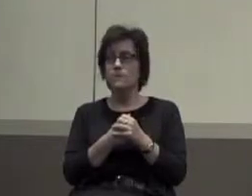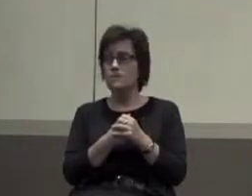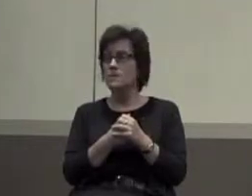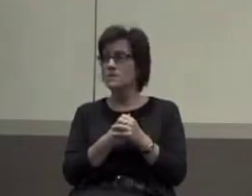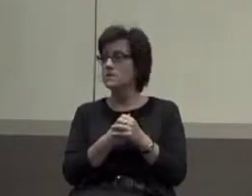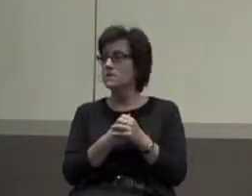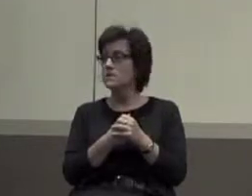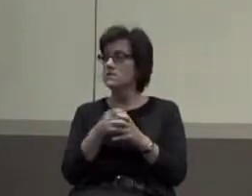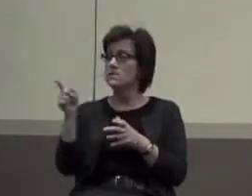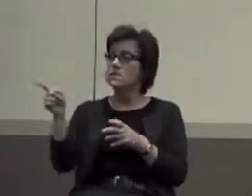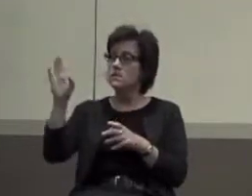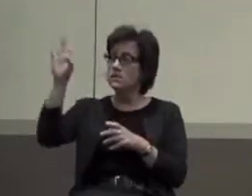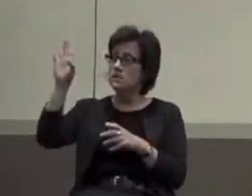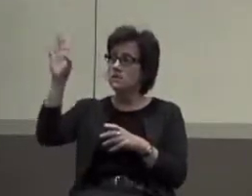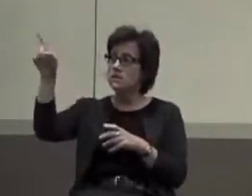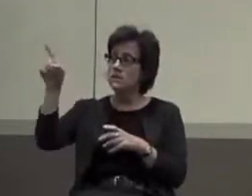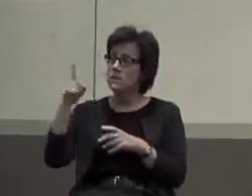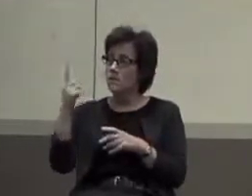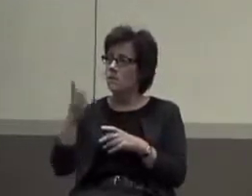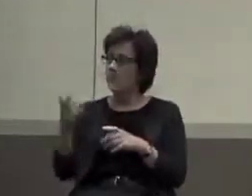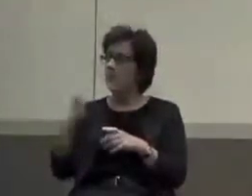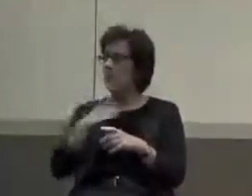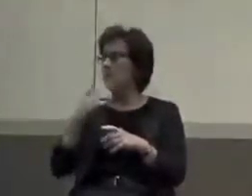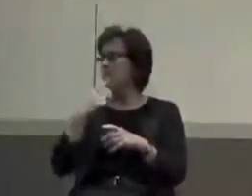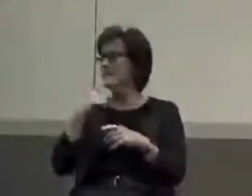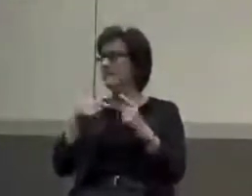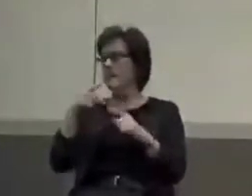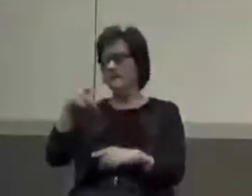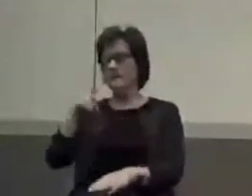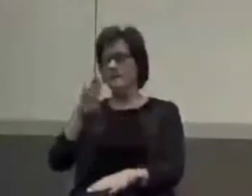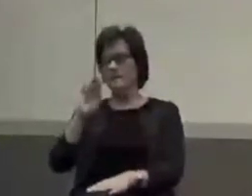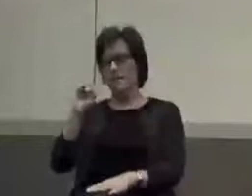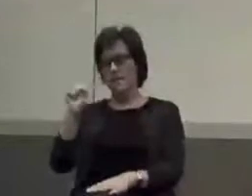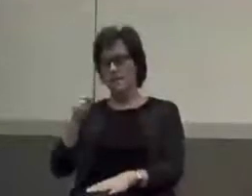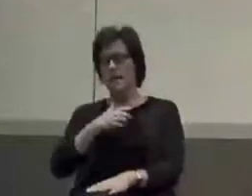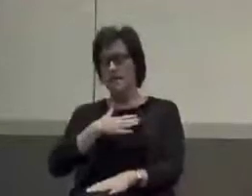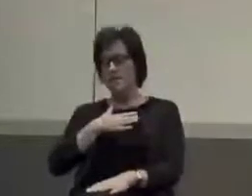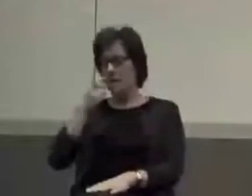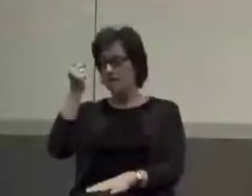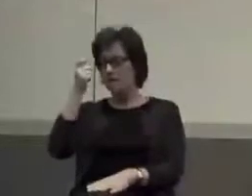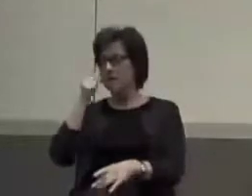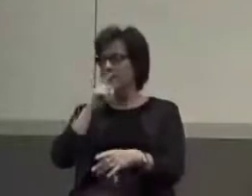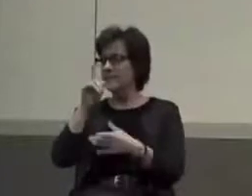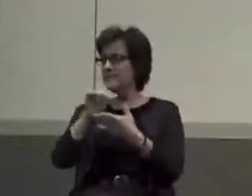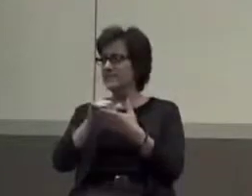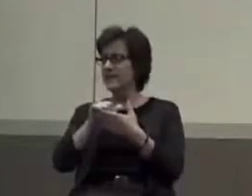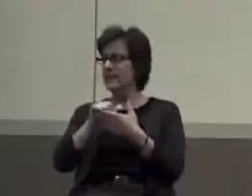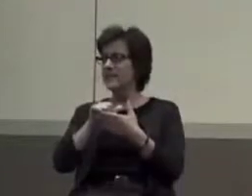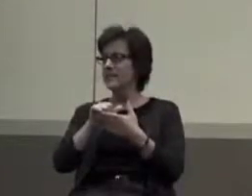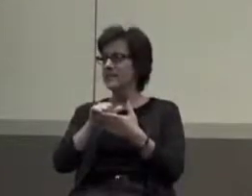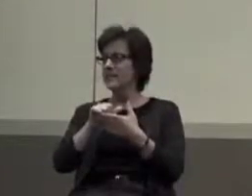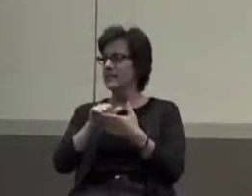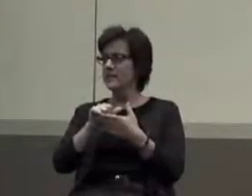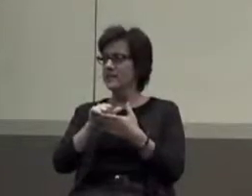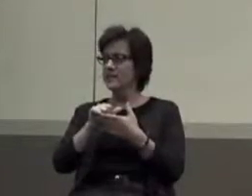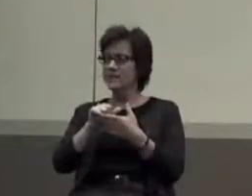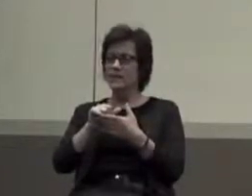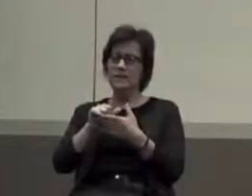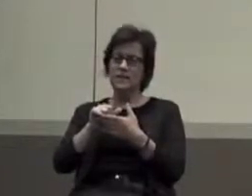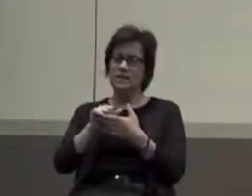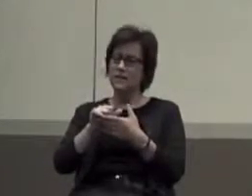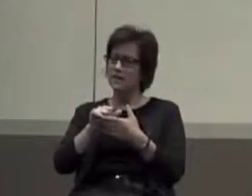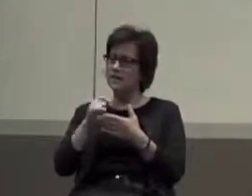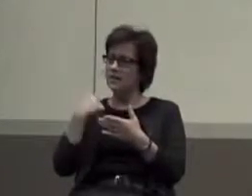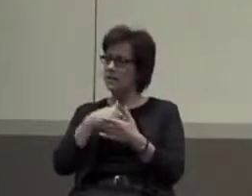Just one thing I want to say about PBIS is I think that my understanding of it is, you know, we get hung up on